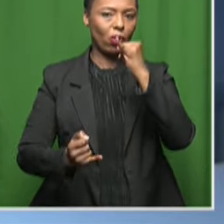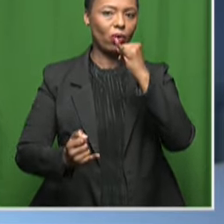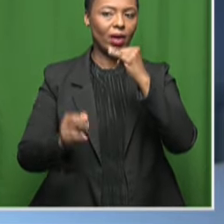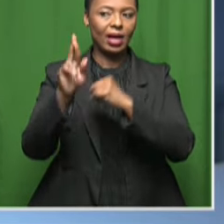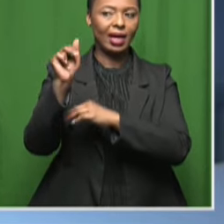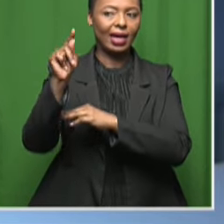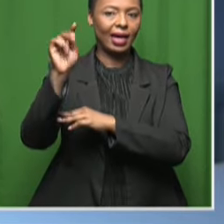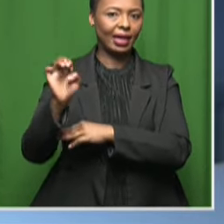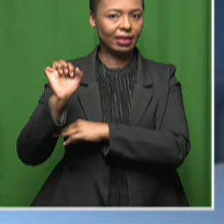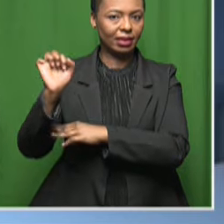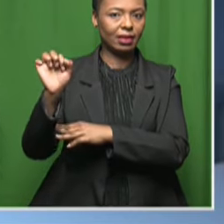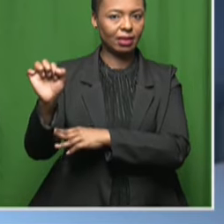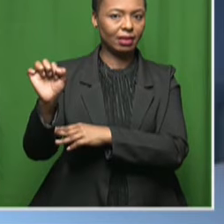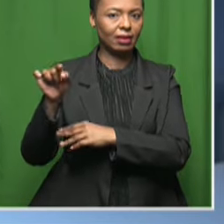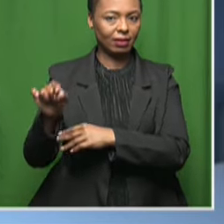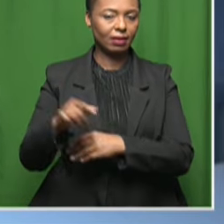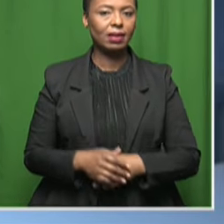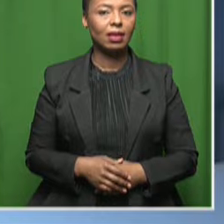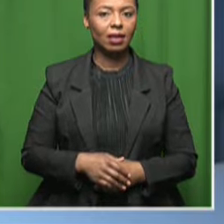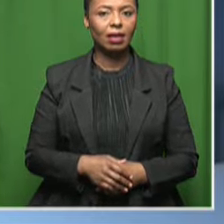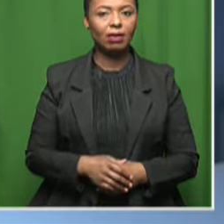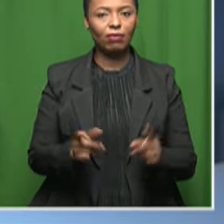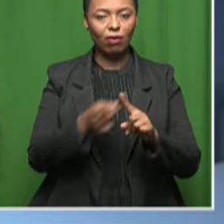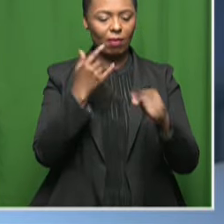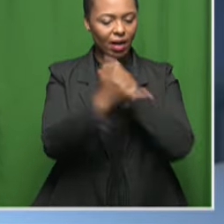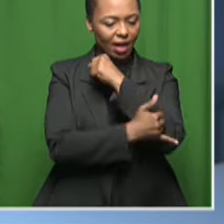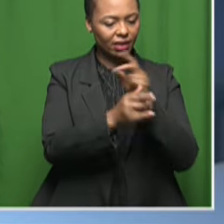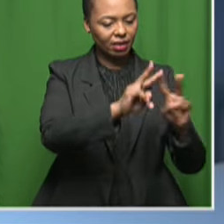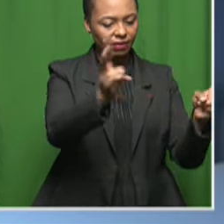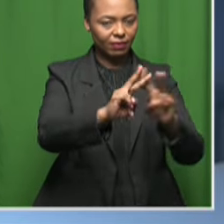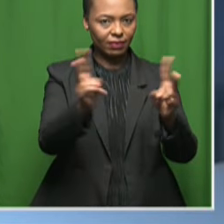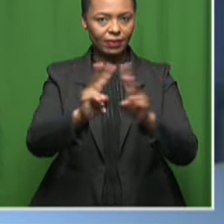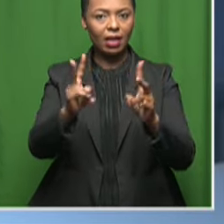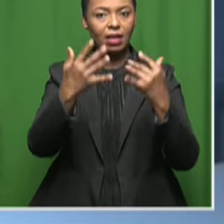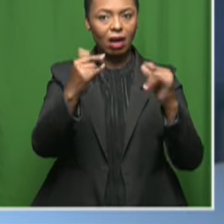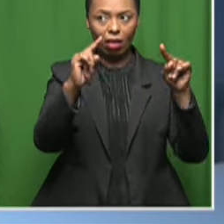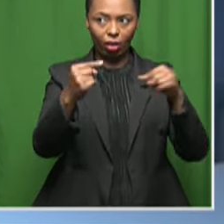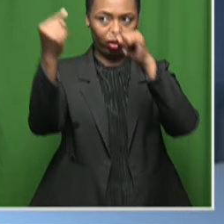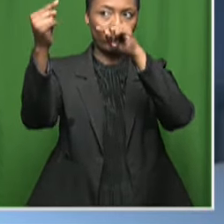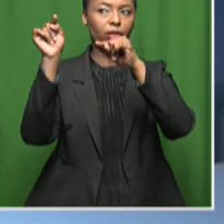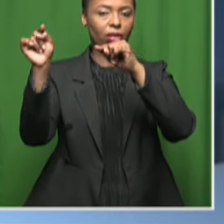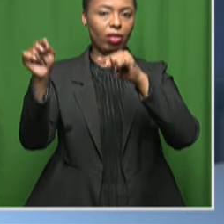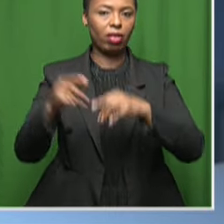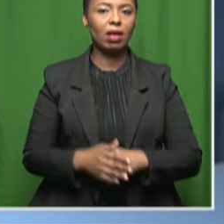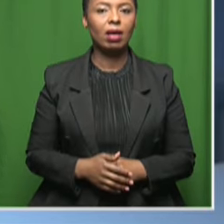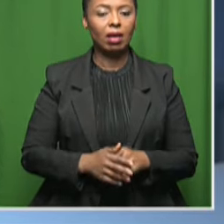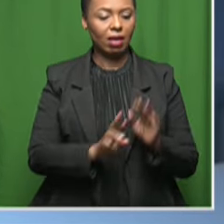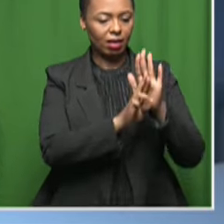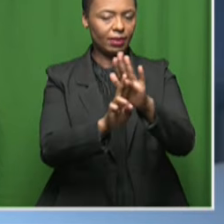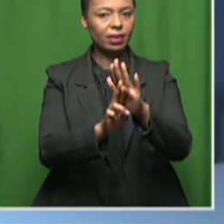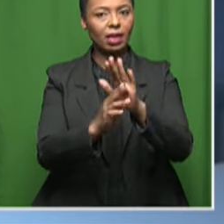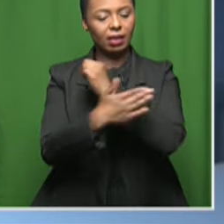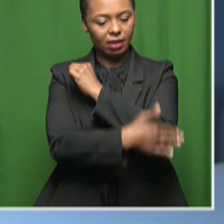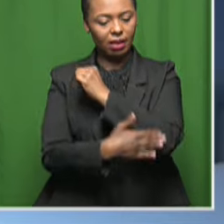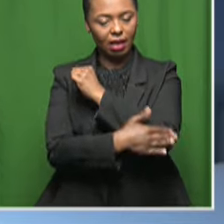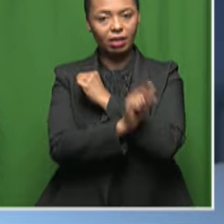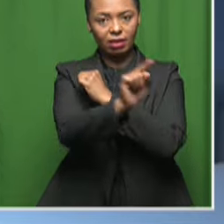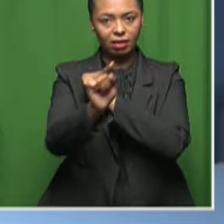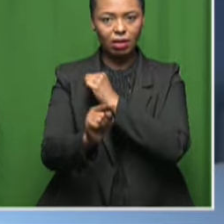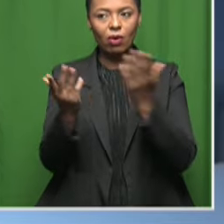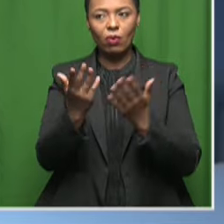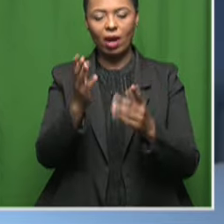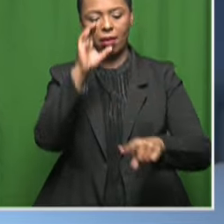ratings on different parts of the continent. And they've taken on behalf of those countries where the